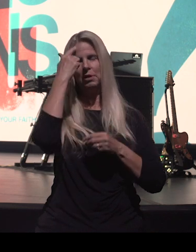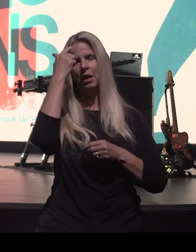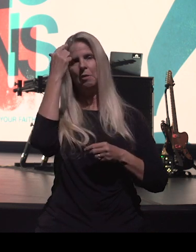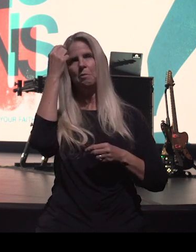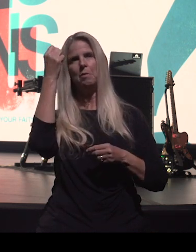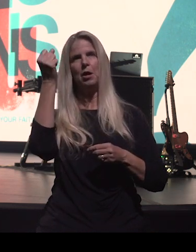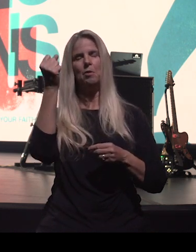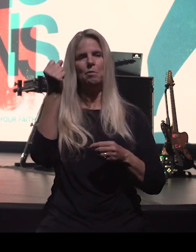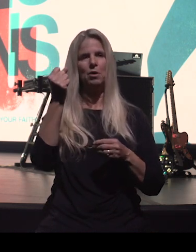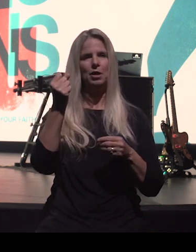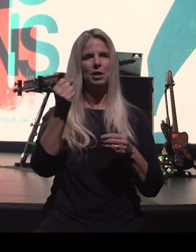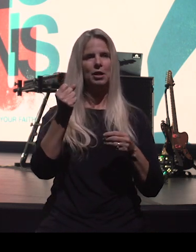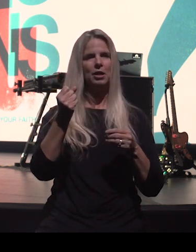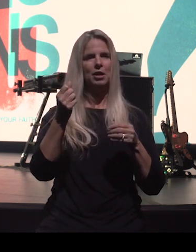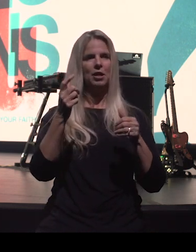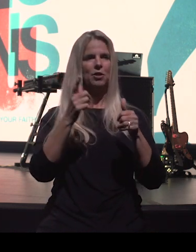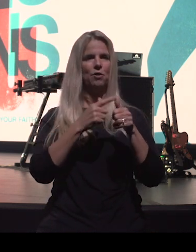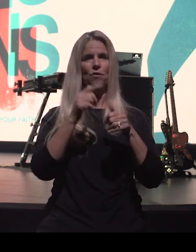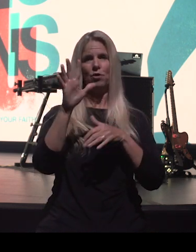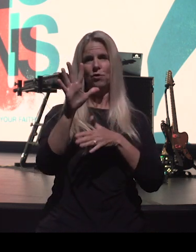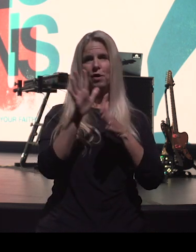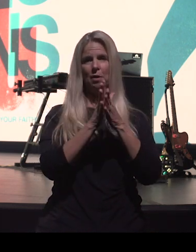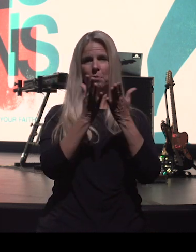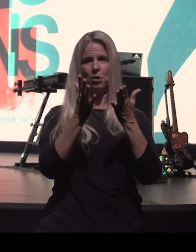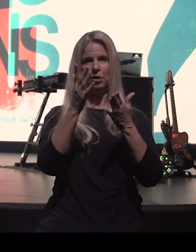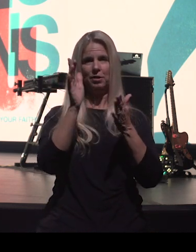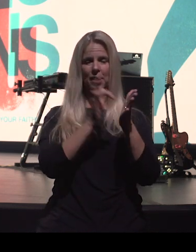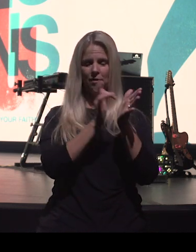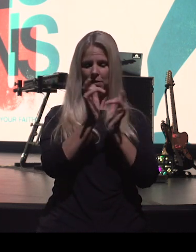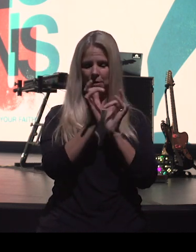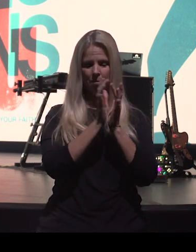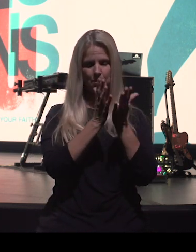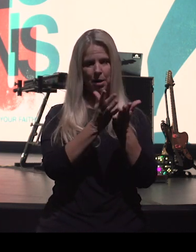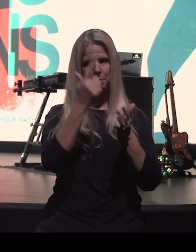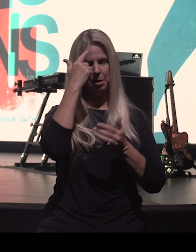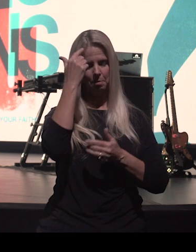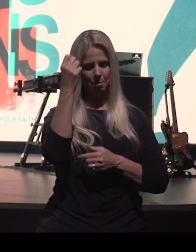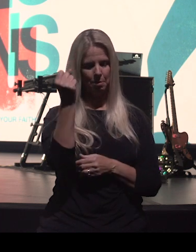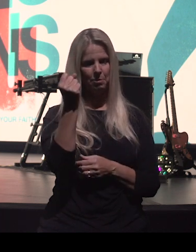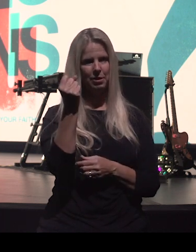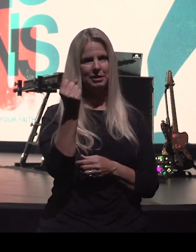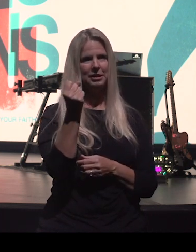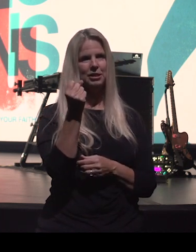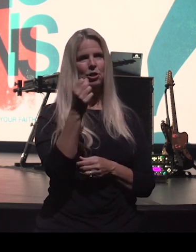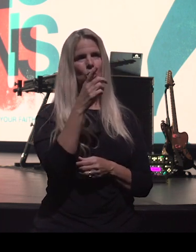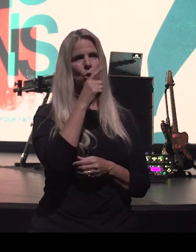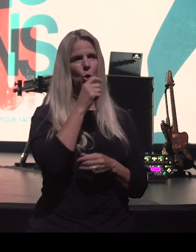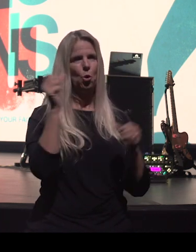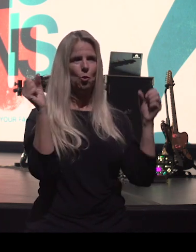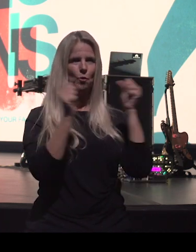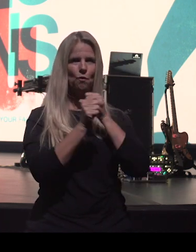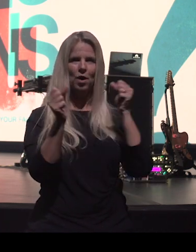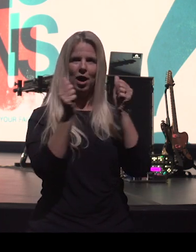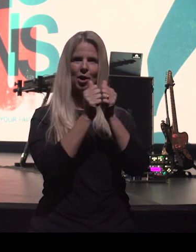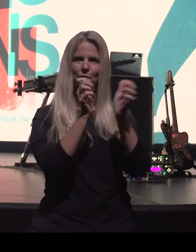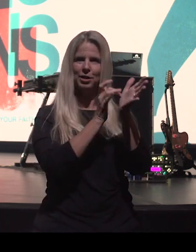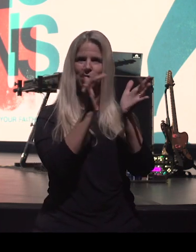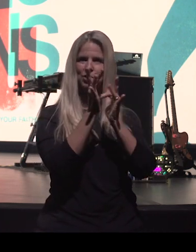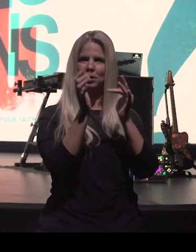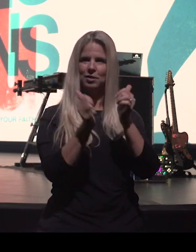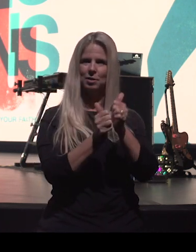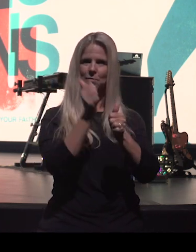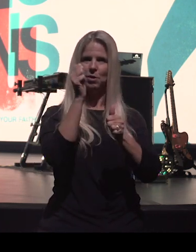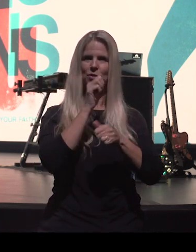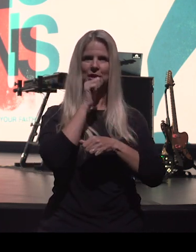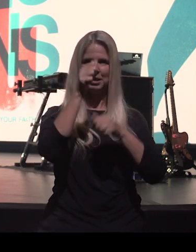them, the first five books of the Bible. They had it memorized. And yet, who fought with Jesus the most and disobeyed him the